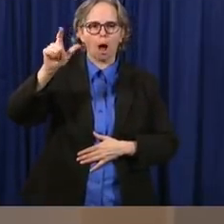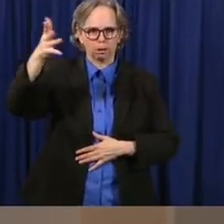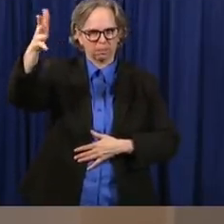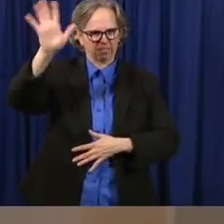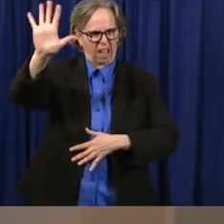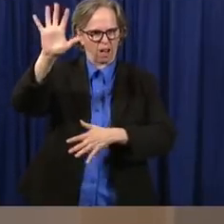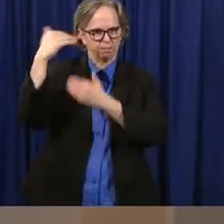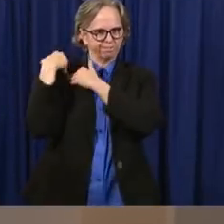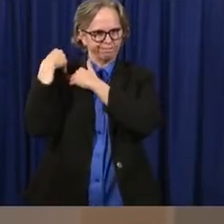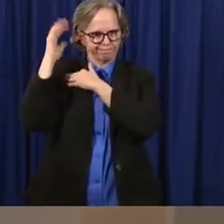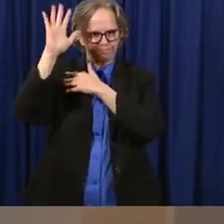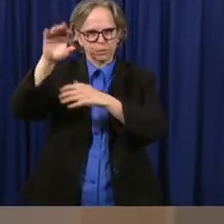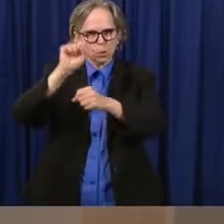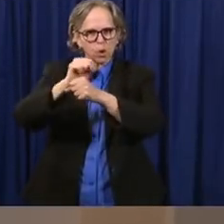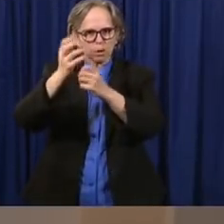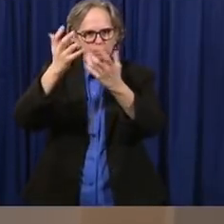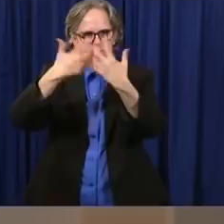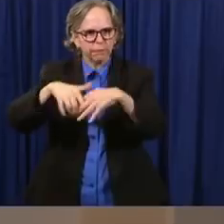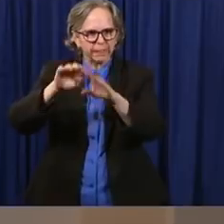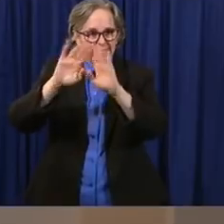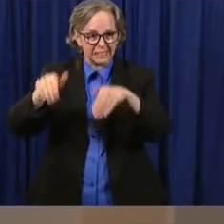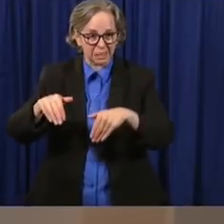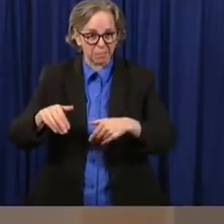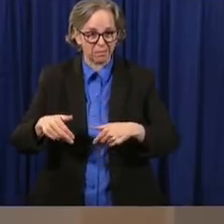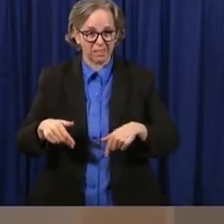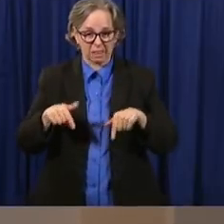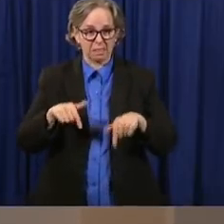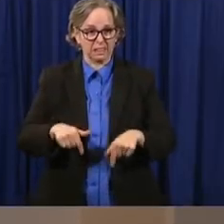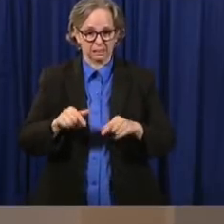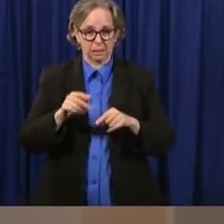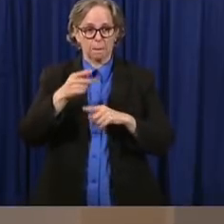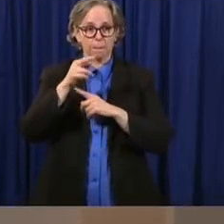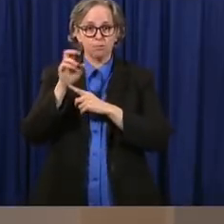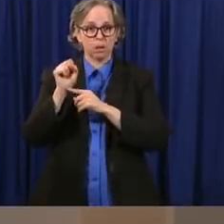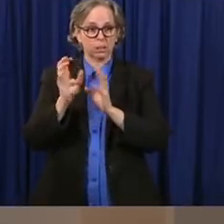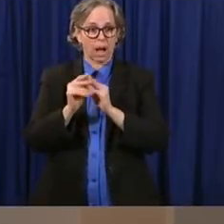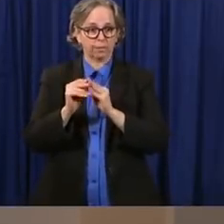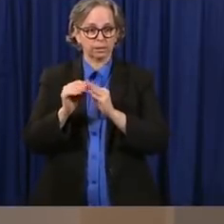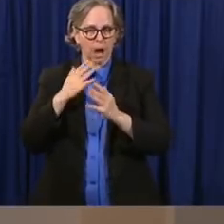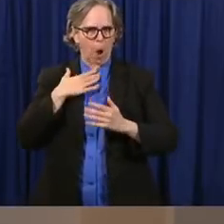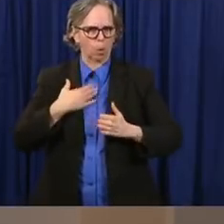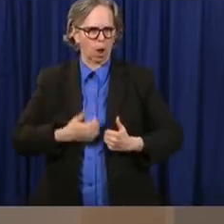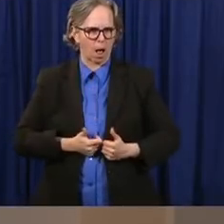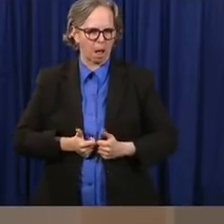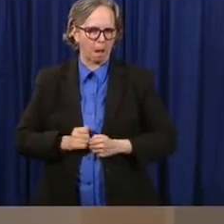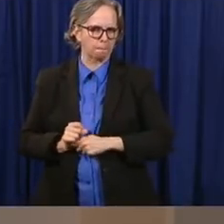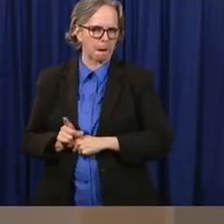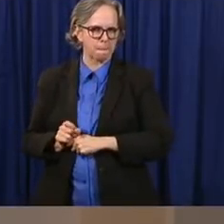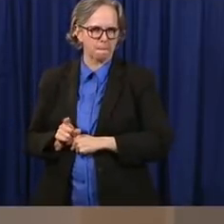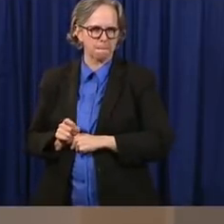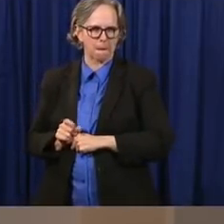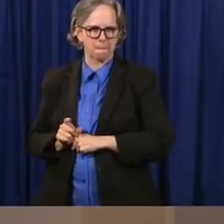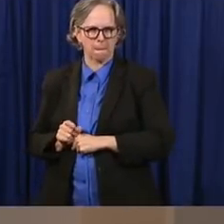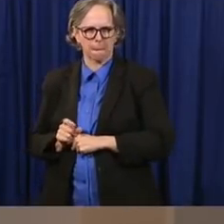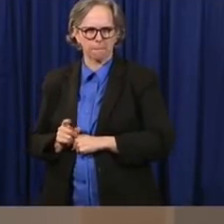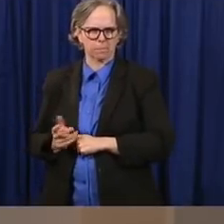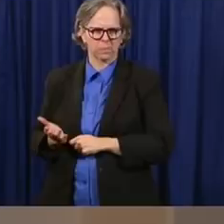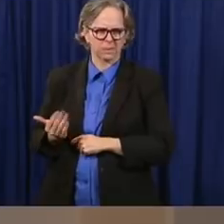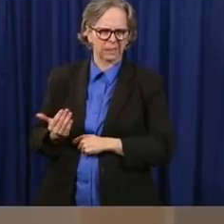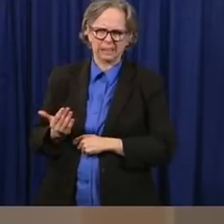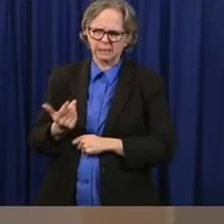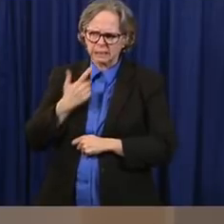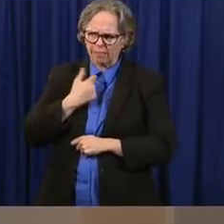phone texting her and saying, what guidance, do you have on some of these things? And the